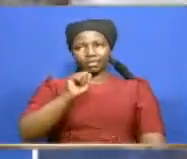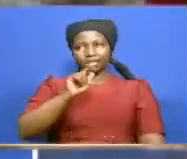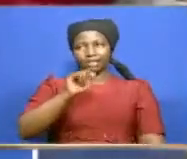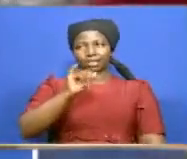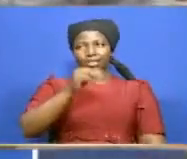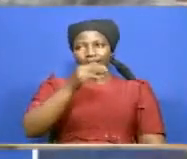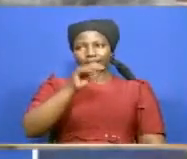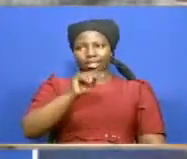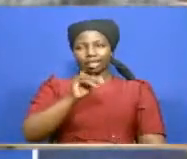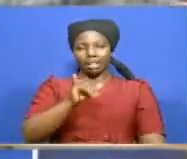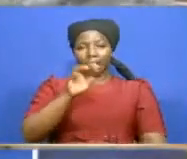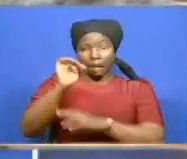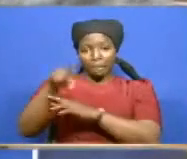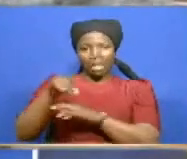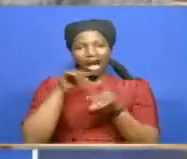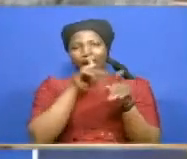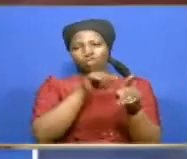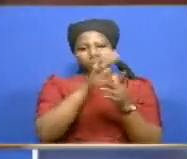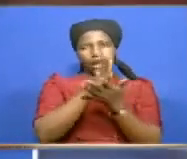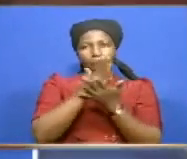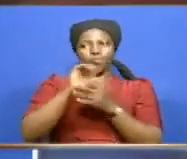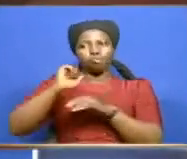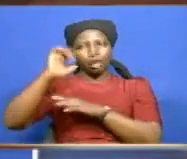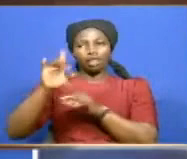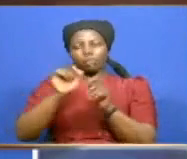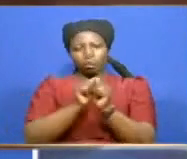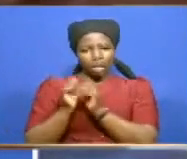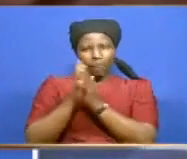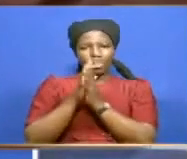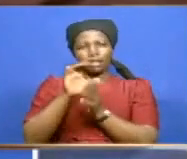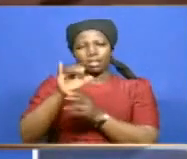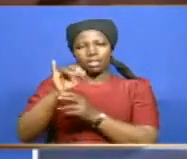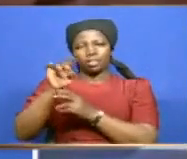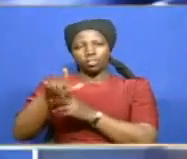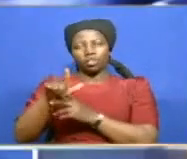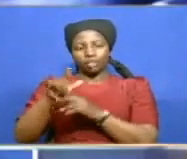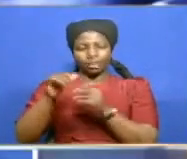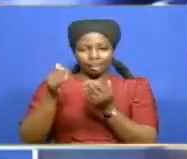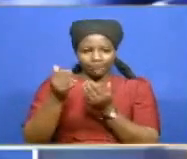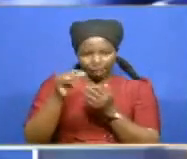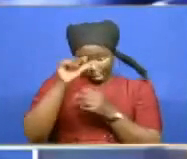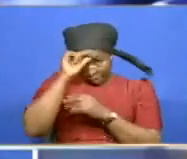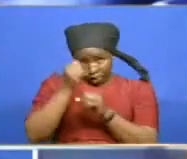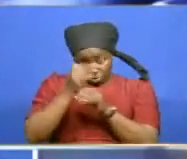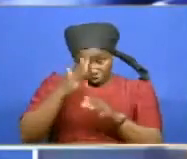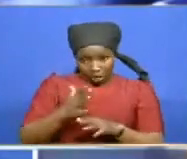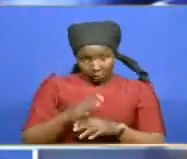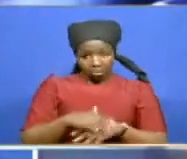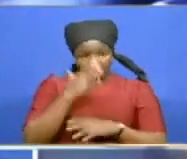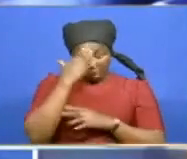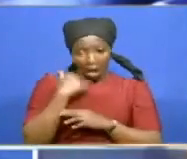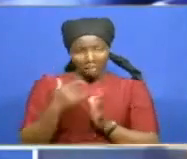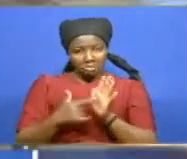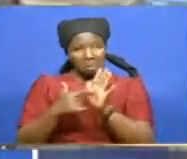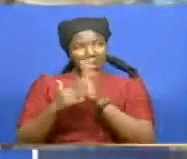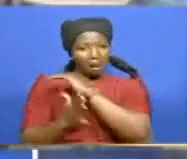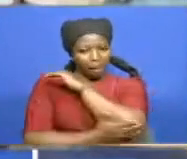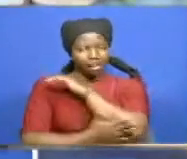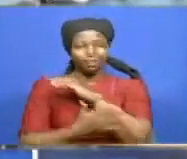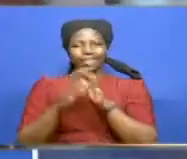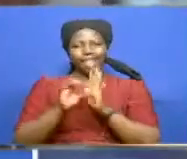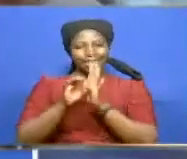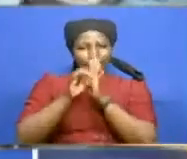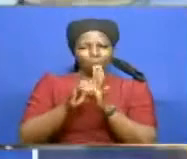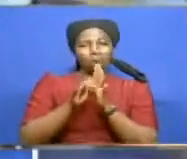section of politicians and top civil servants of setting bad examples by flouting the COVID-19 prevention protocols through